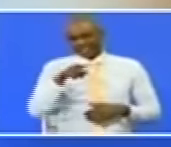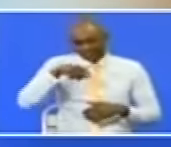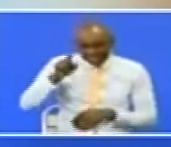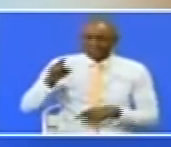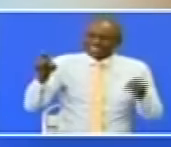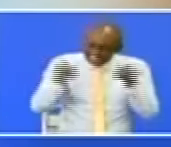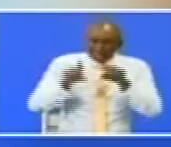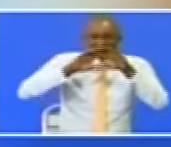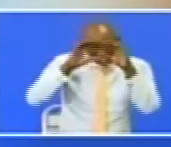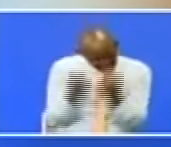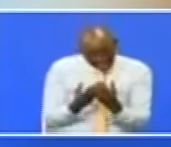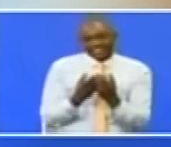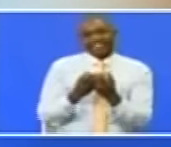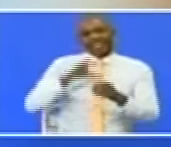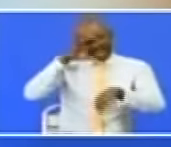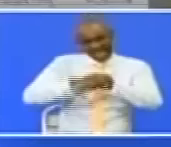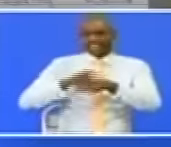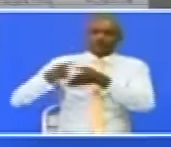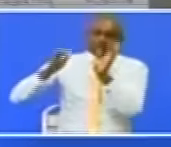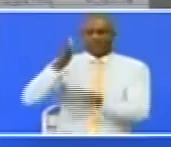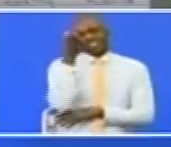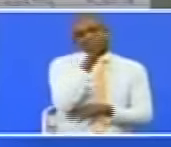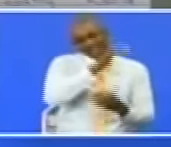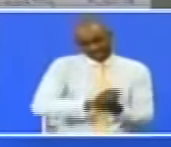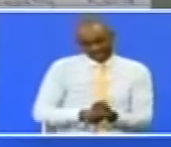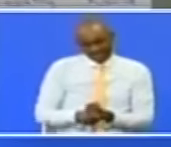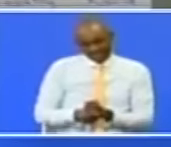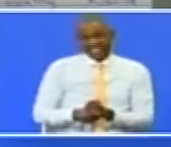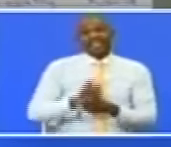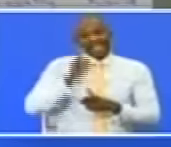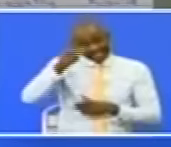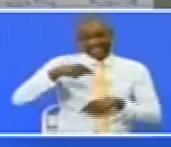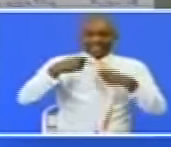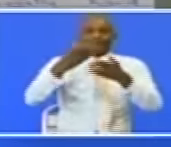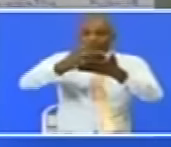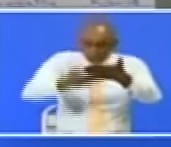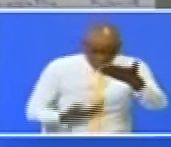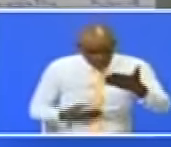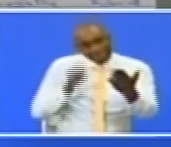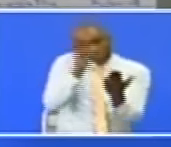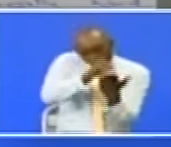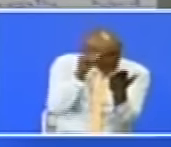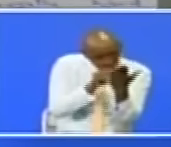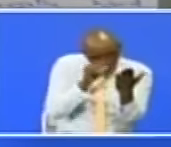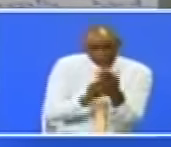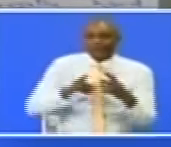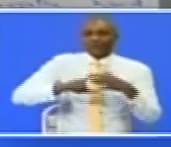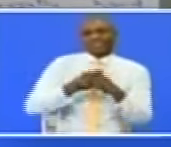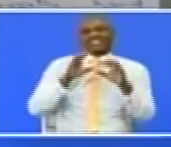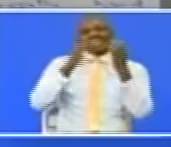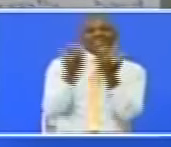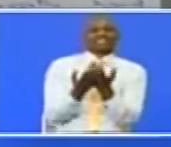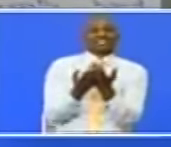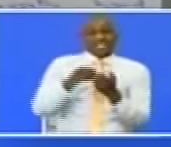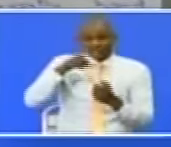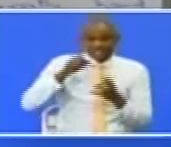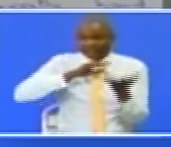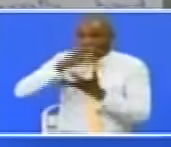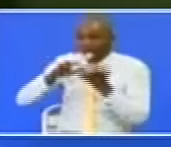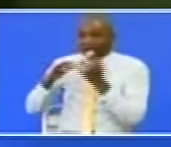darasa hilo hilo aliweza kupata nafasi na kisha kupewa fomu hizi zinazomruhusu kuanza shule,